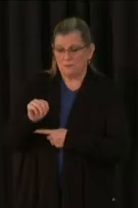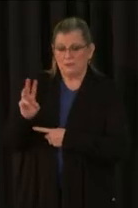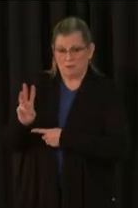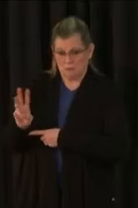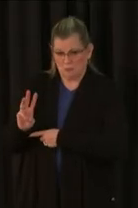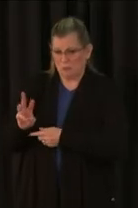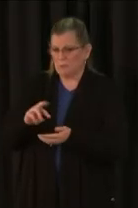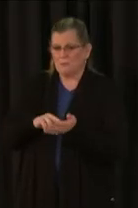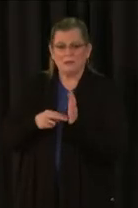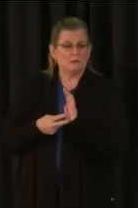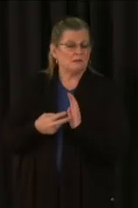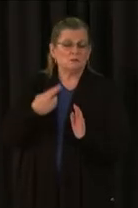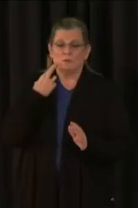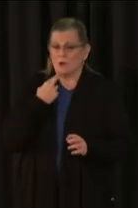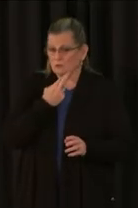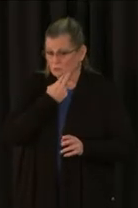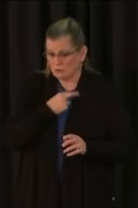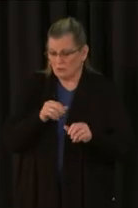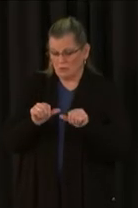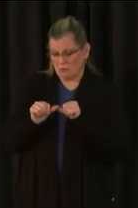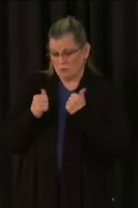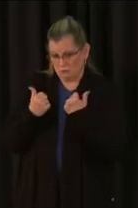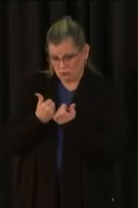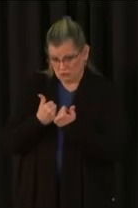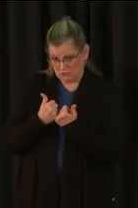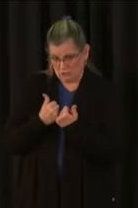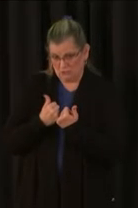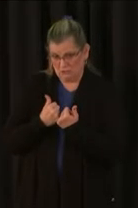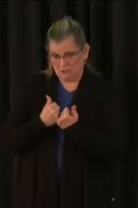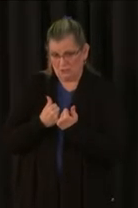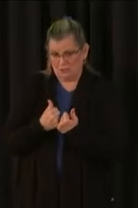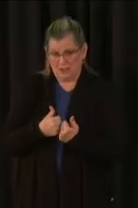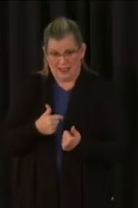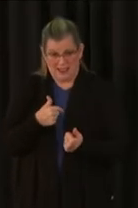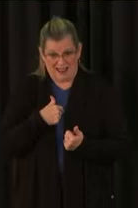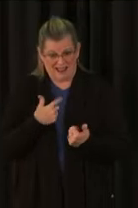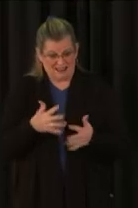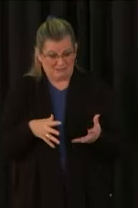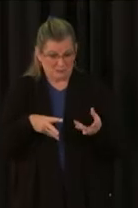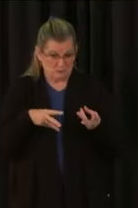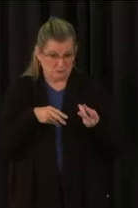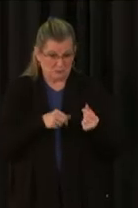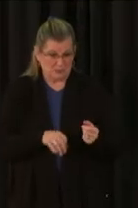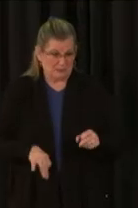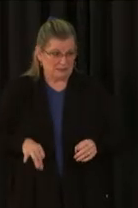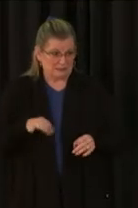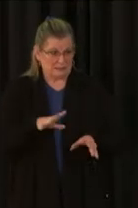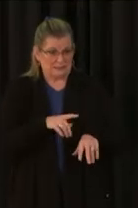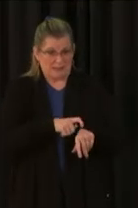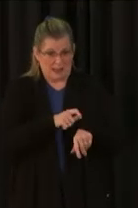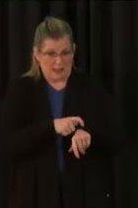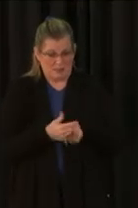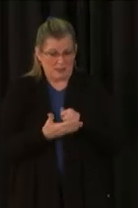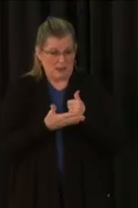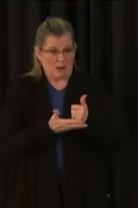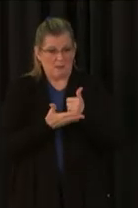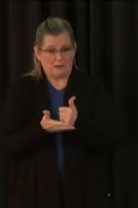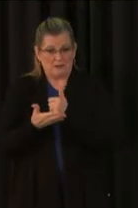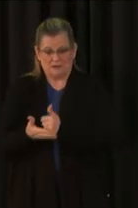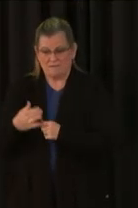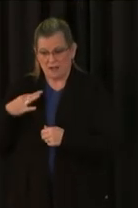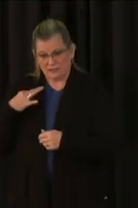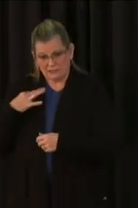Metropolitan Washington. I spent some time there last Monday packing food and distributing food and health